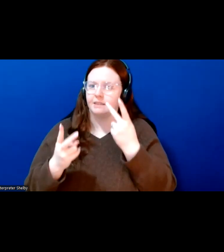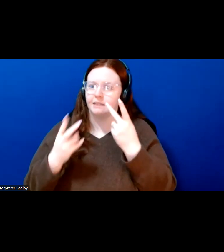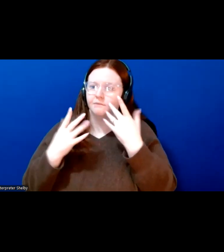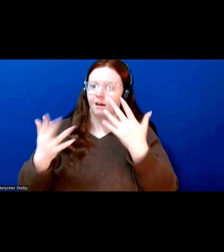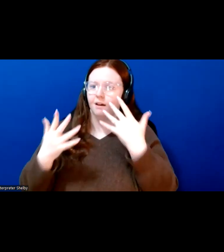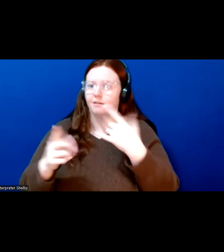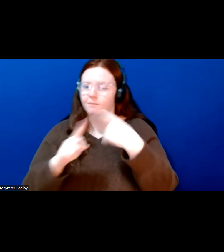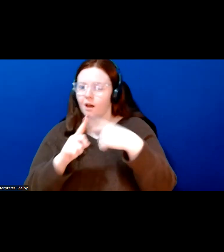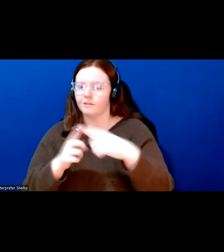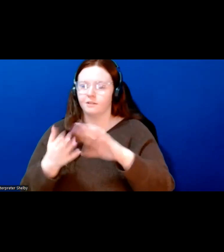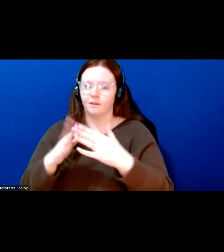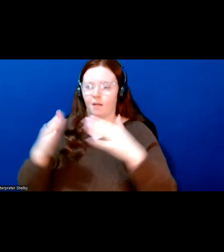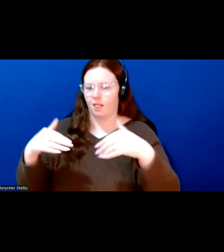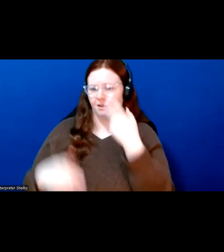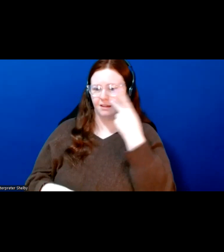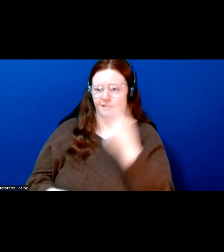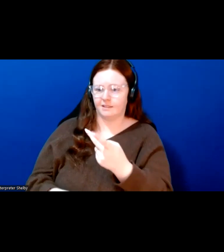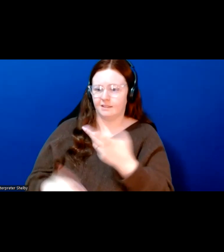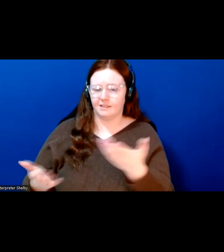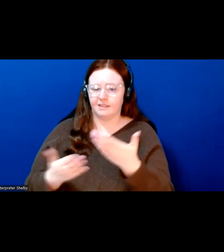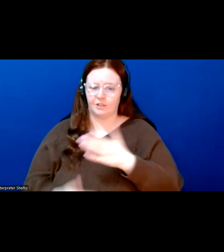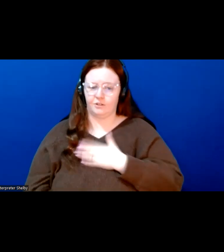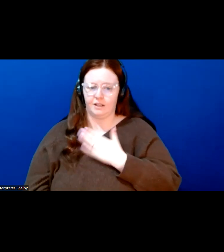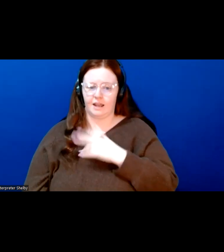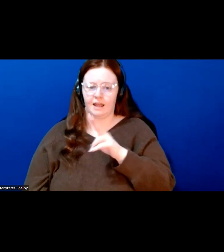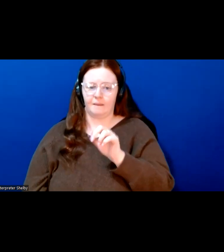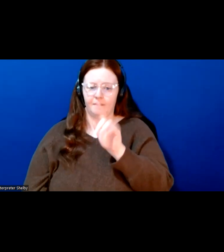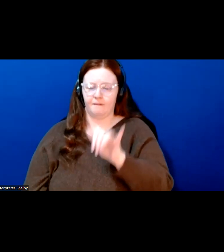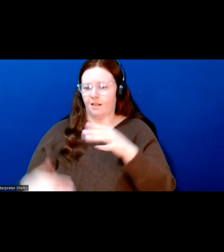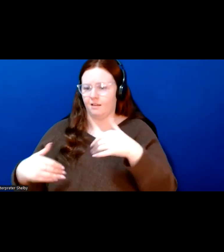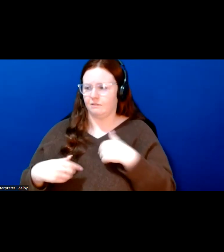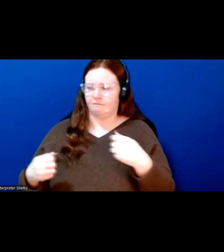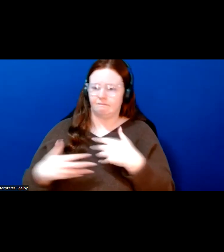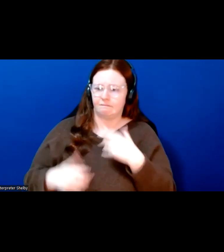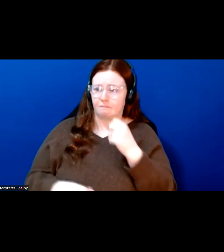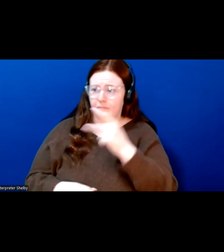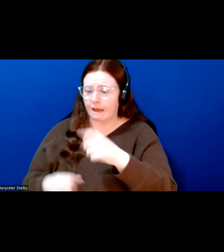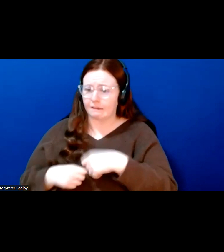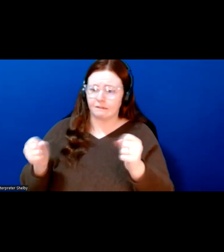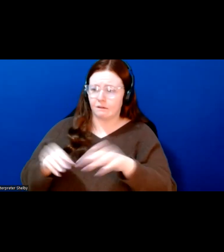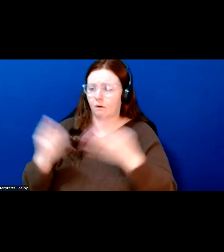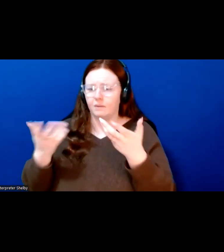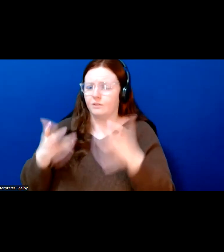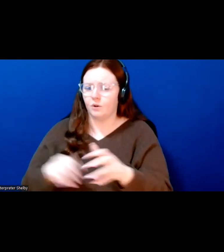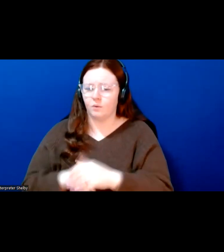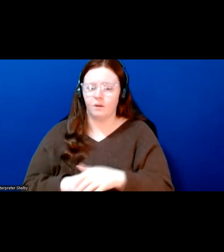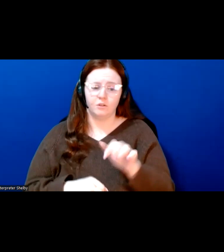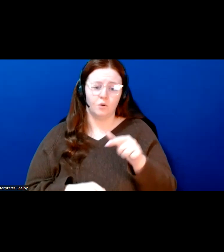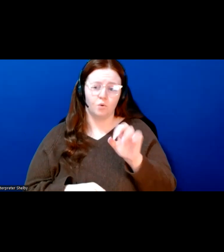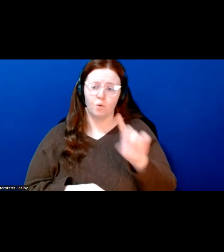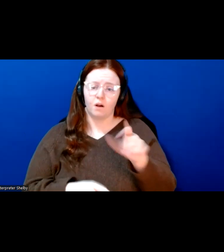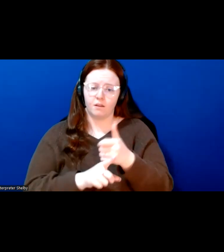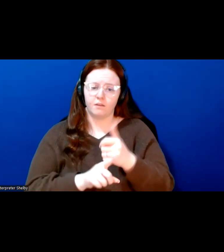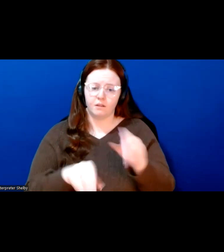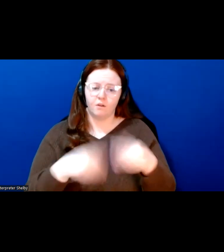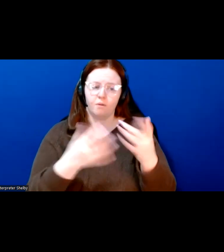especially couldn't see it here in my hometown of Happy Valley Goose Bay. A space such as Quad will offer opportunities for connection across the province, from